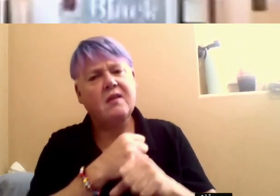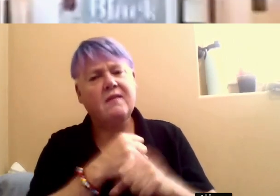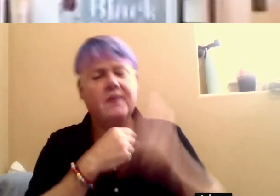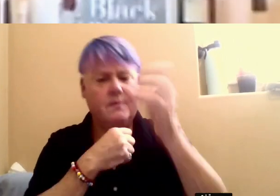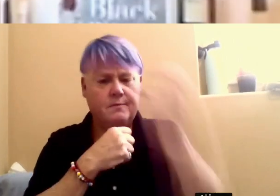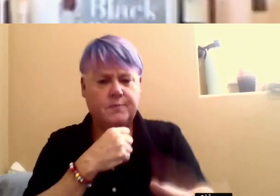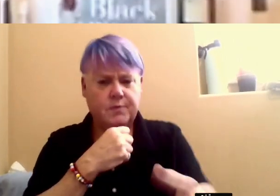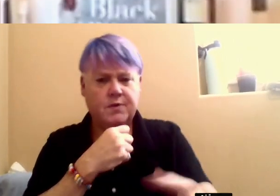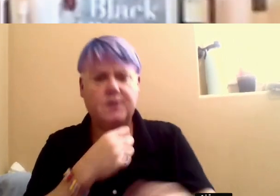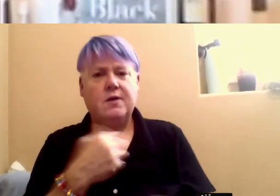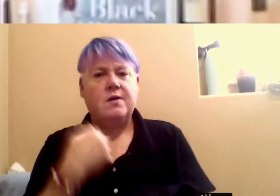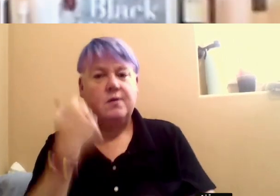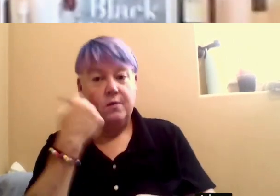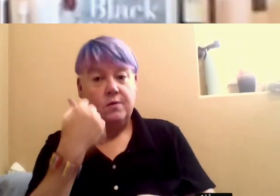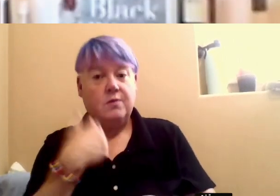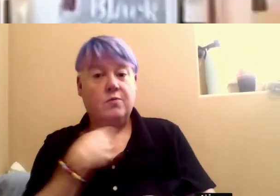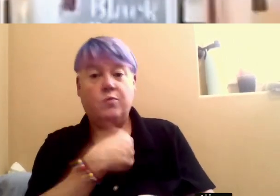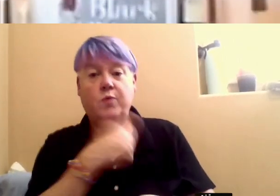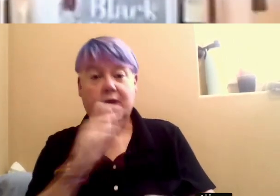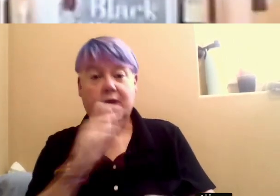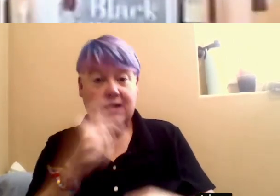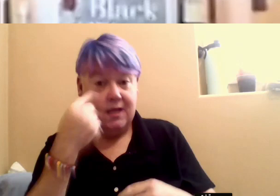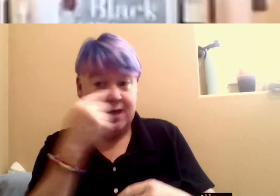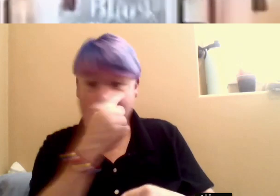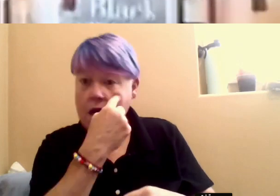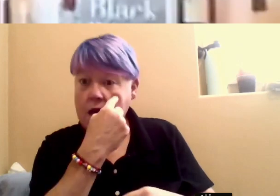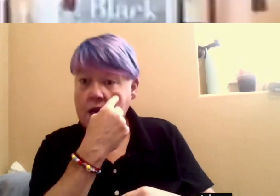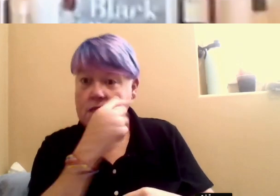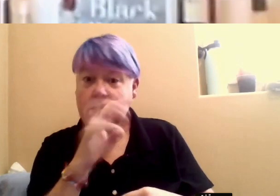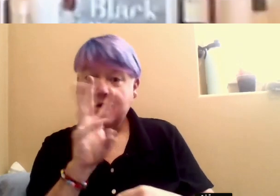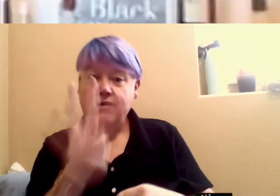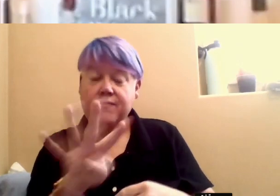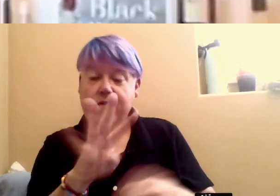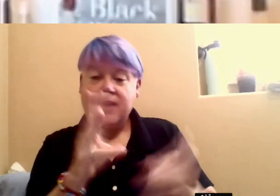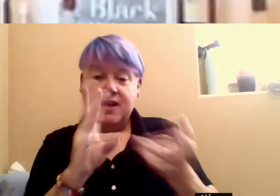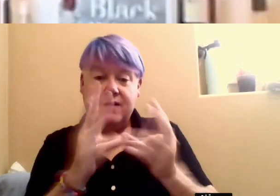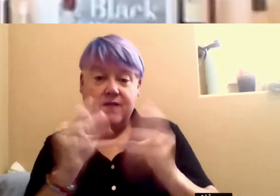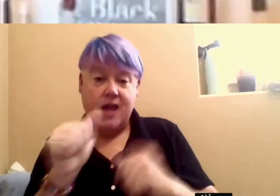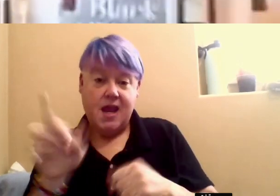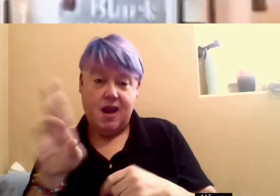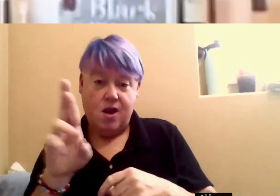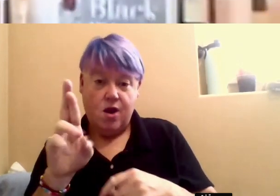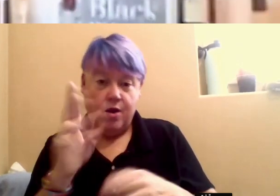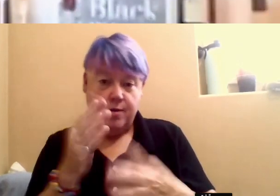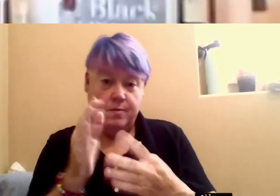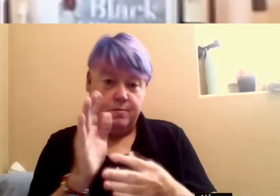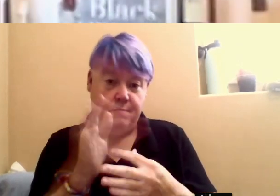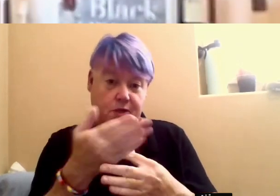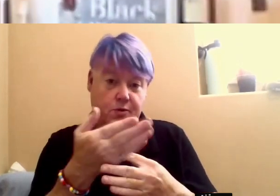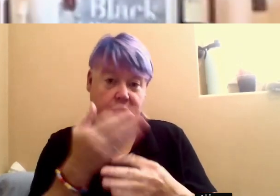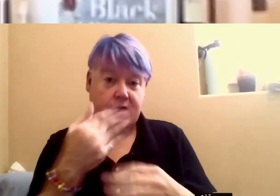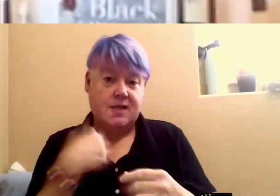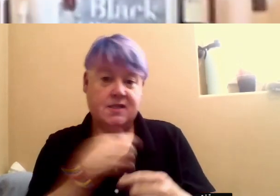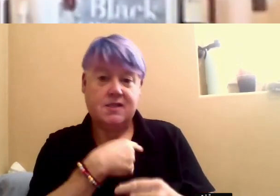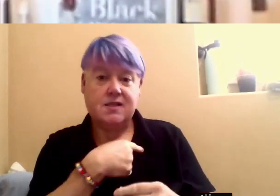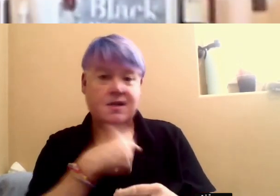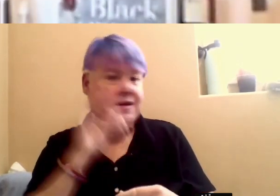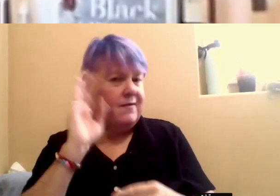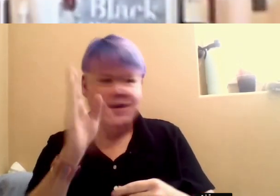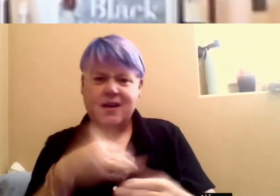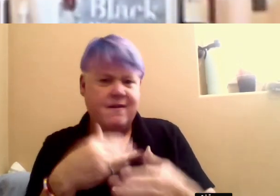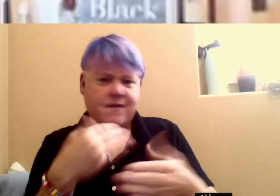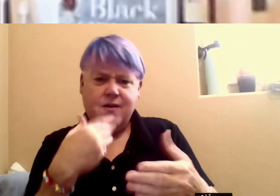meet eyes. There's 4 feet of air between us. We're in the least intimate setting, but I've never felt closer to